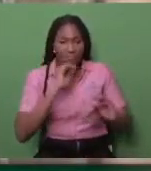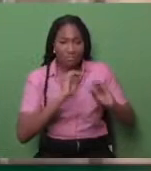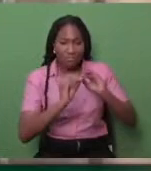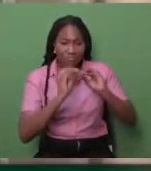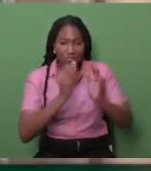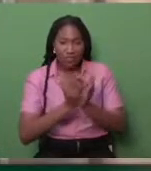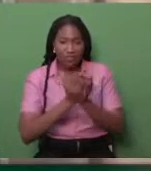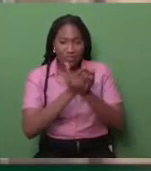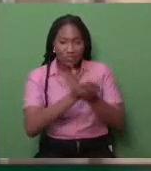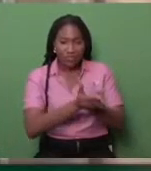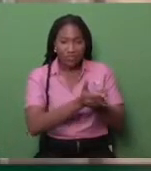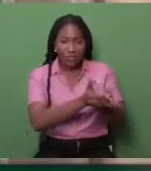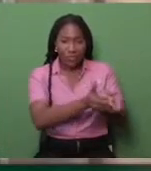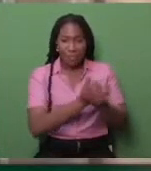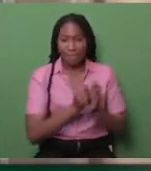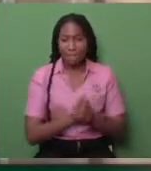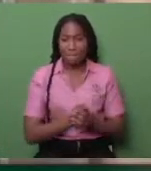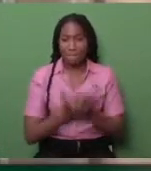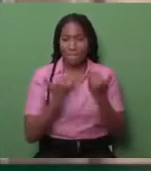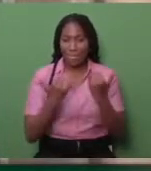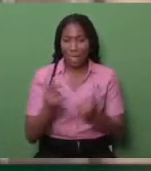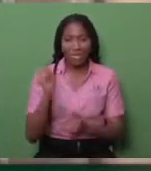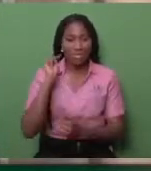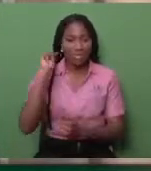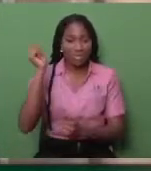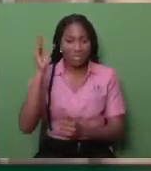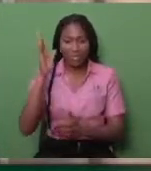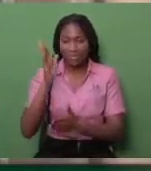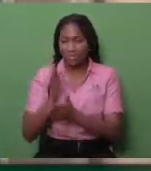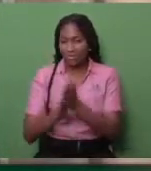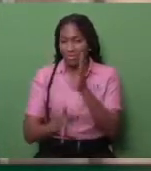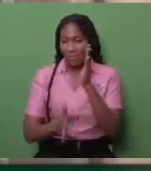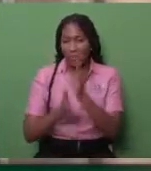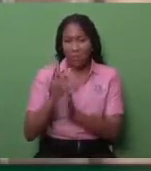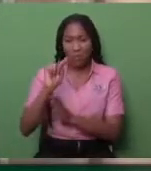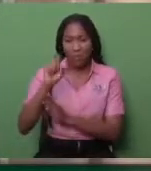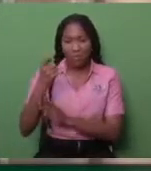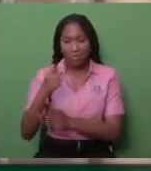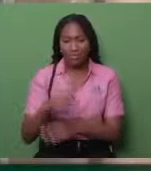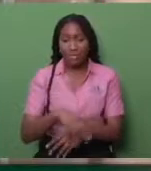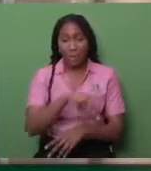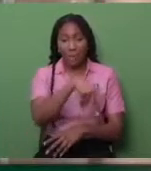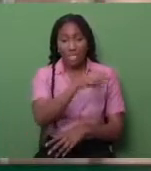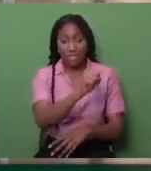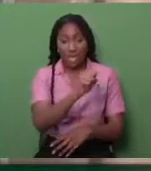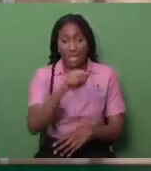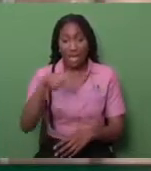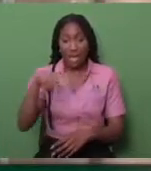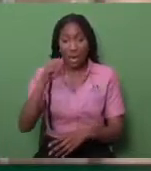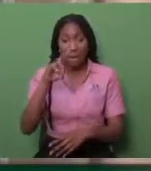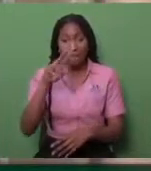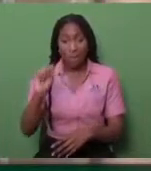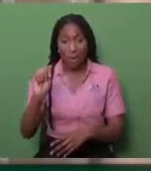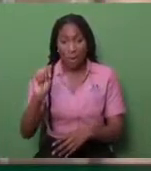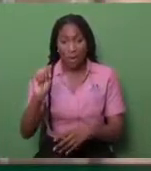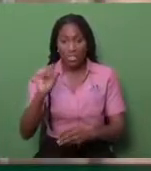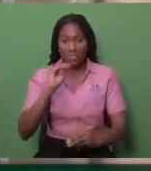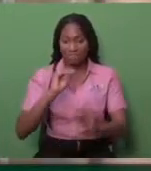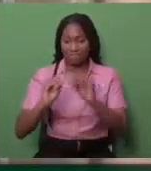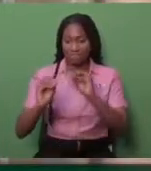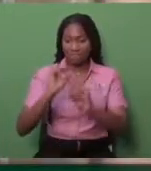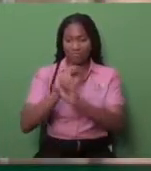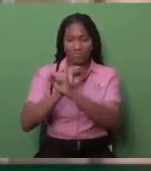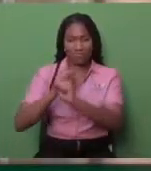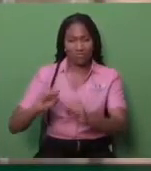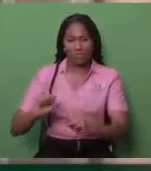Making Tobago a duty-free zone. Port of Spain Port Revitalization. Not leasing away the port and giving it away